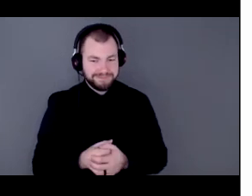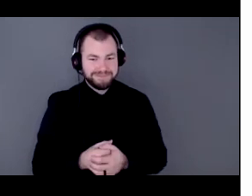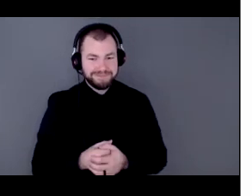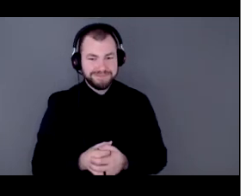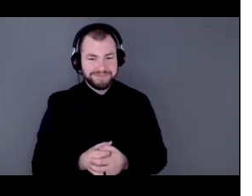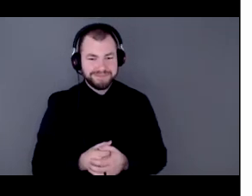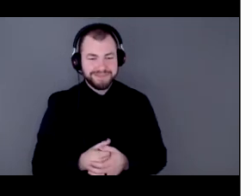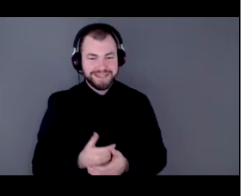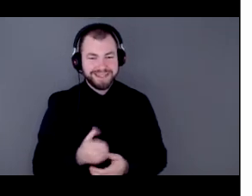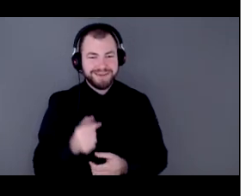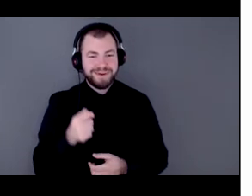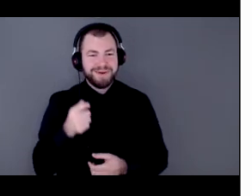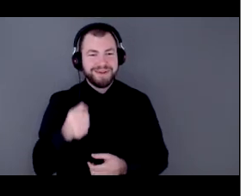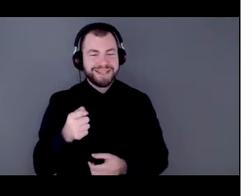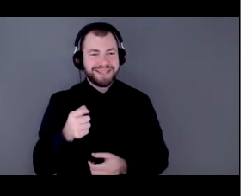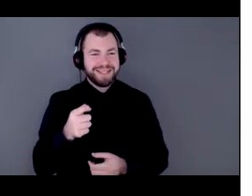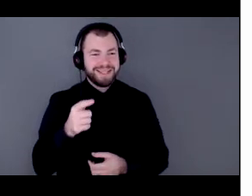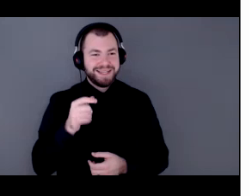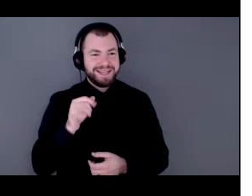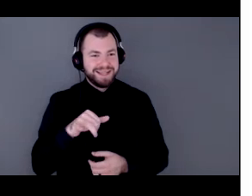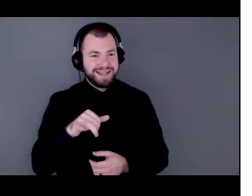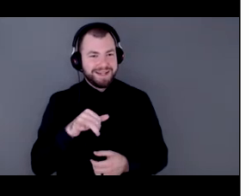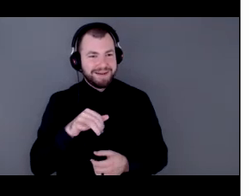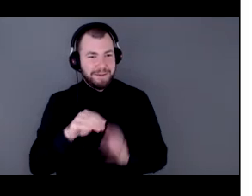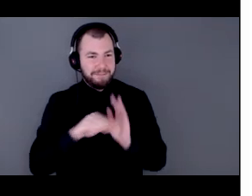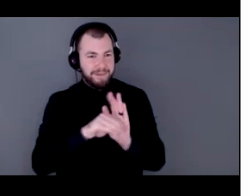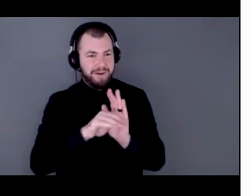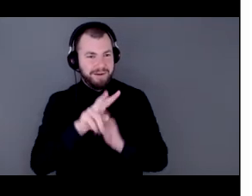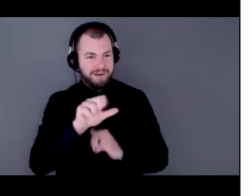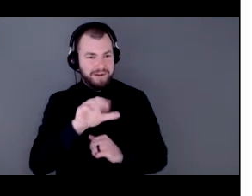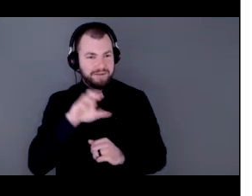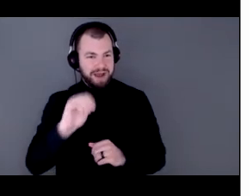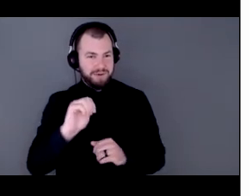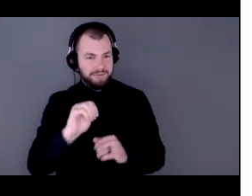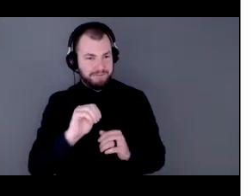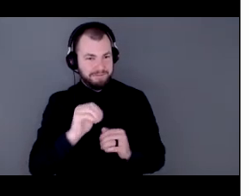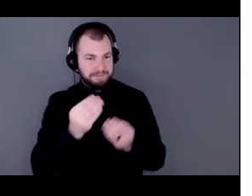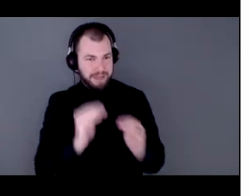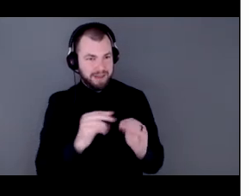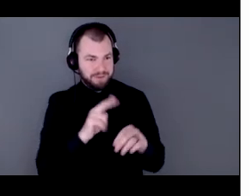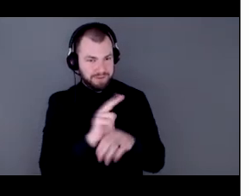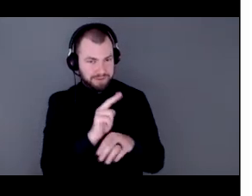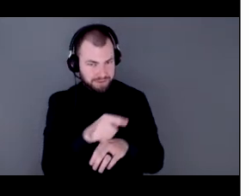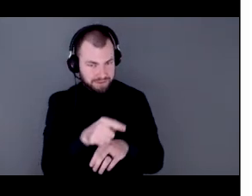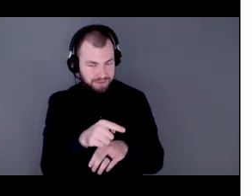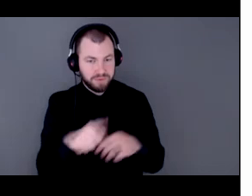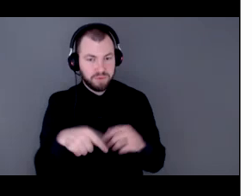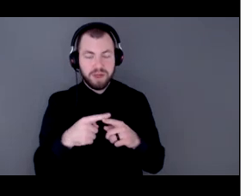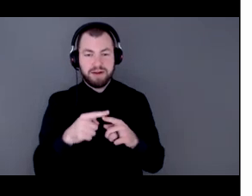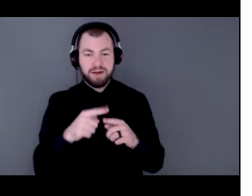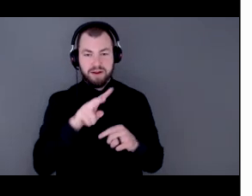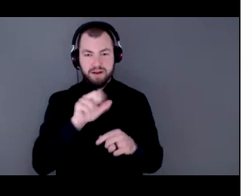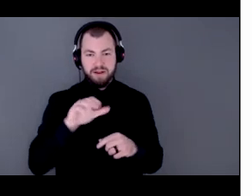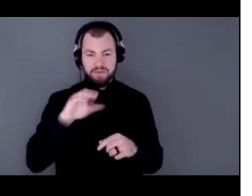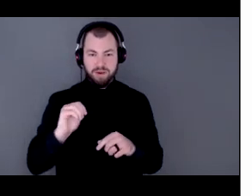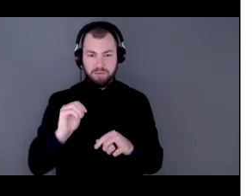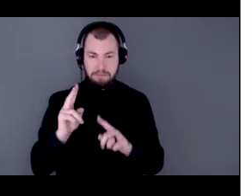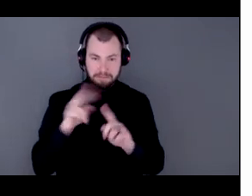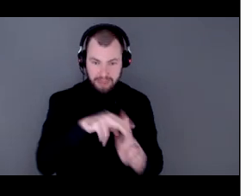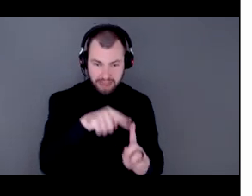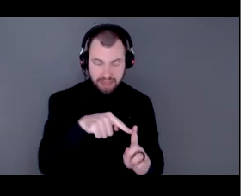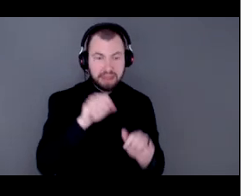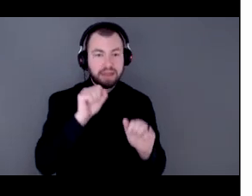a novel vacuum method that we are actually using. So as you can see, when we apply the vacuum, we are actually successfully able to remove the water